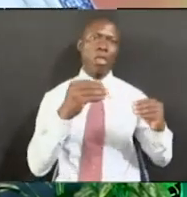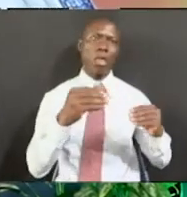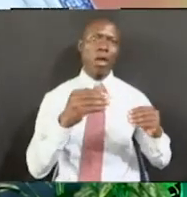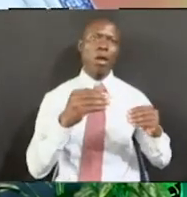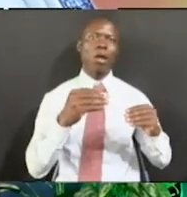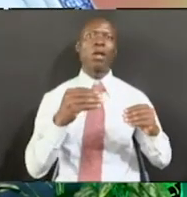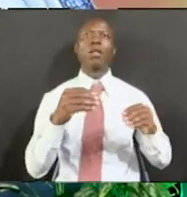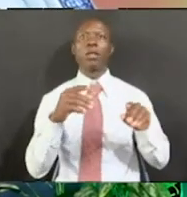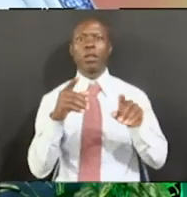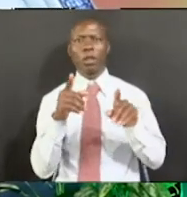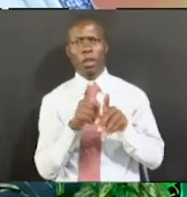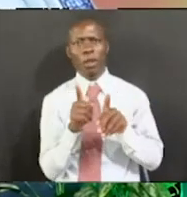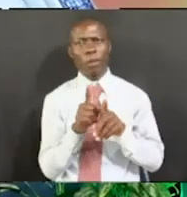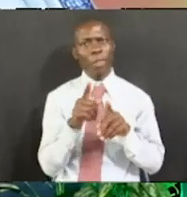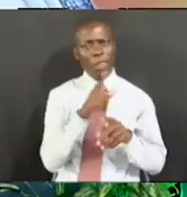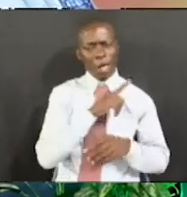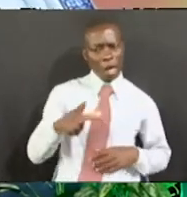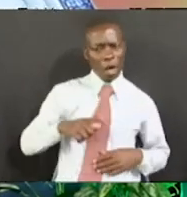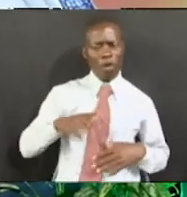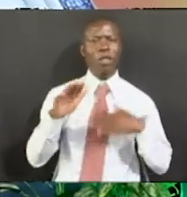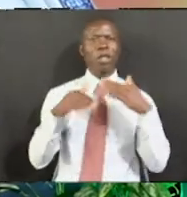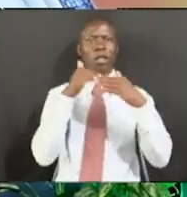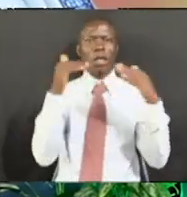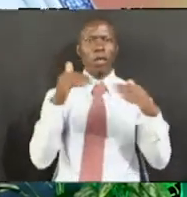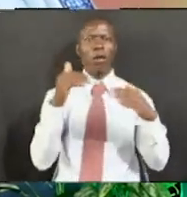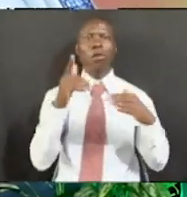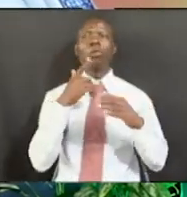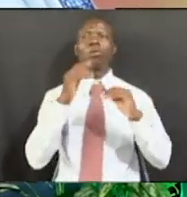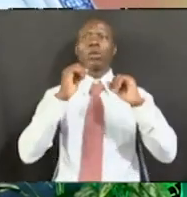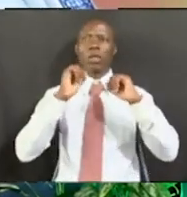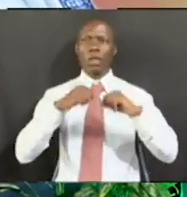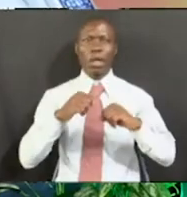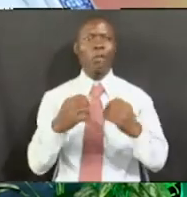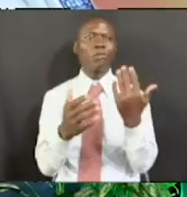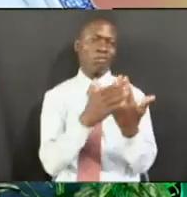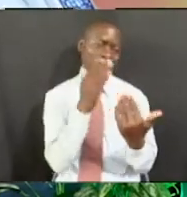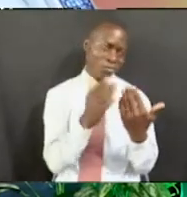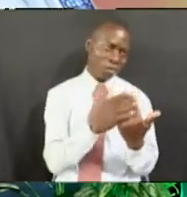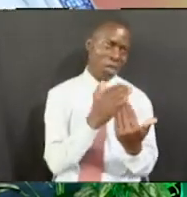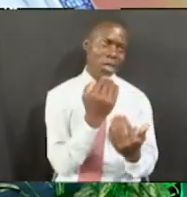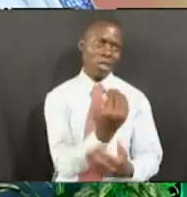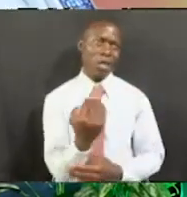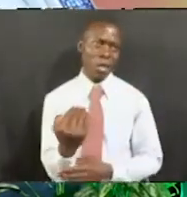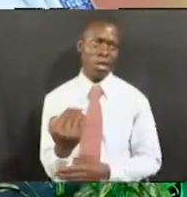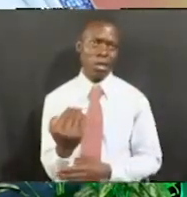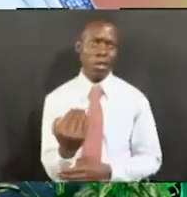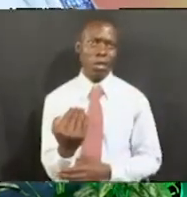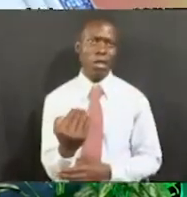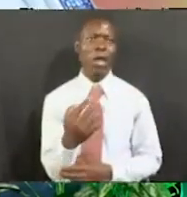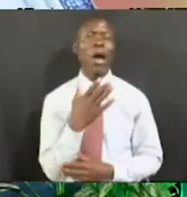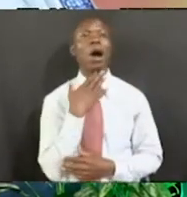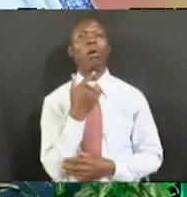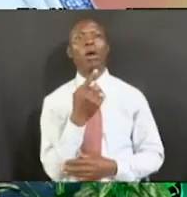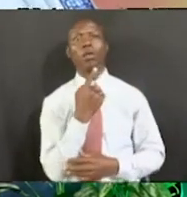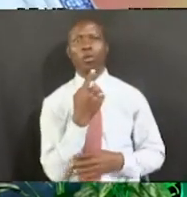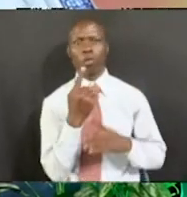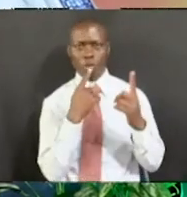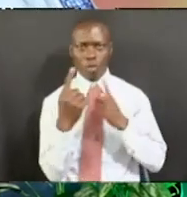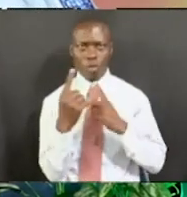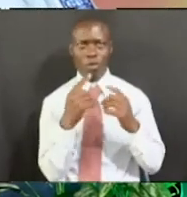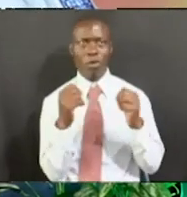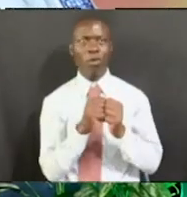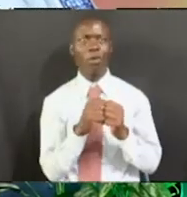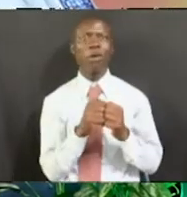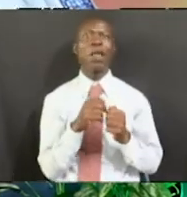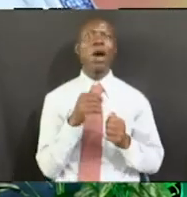the child. There's a God in heaven who will take care of the child. I want to talk to a single